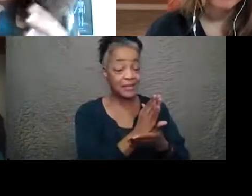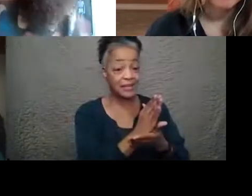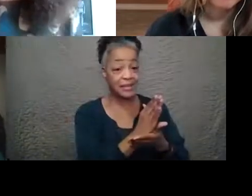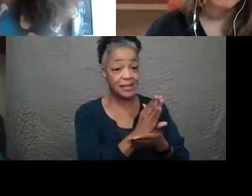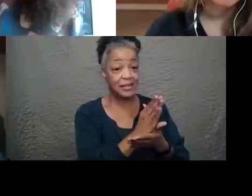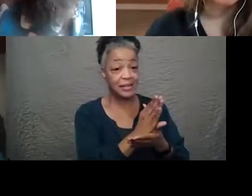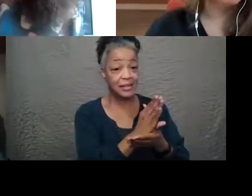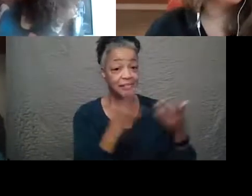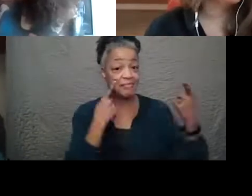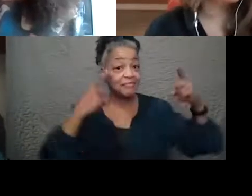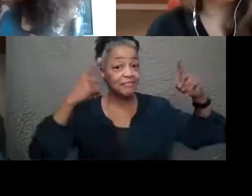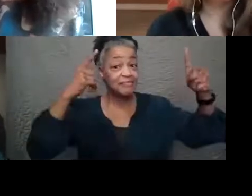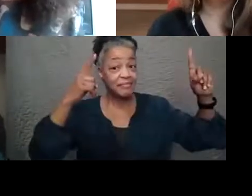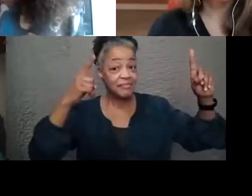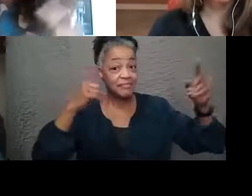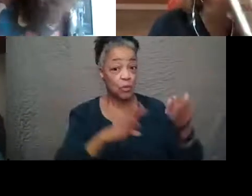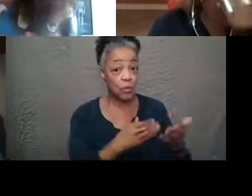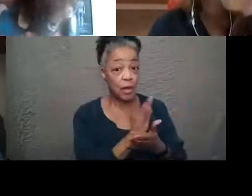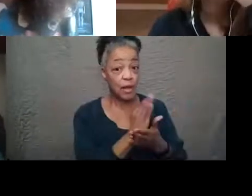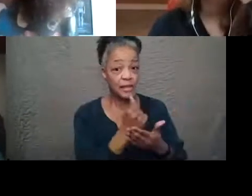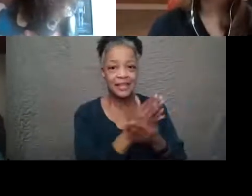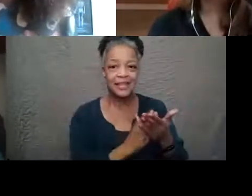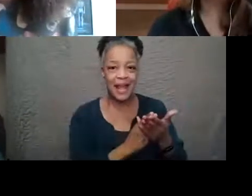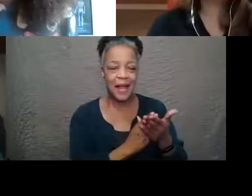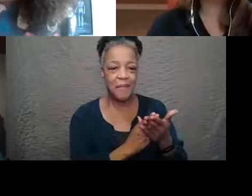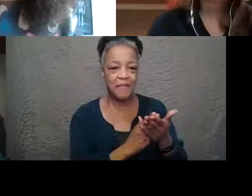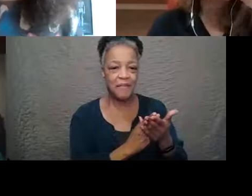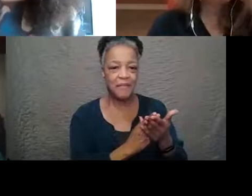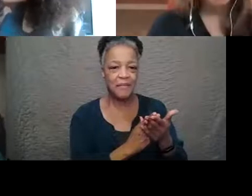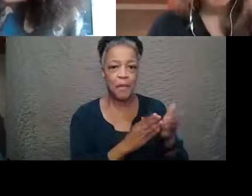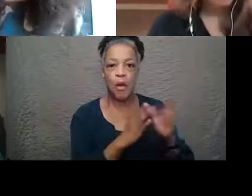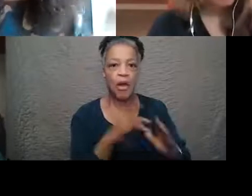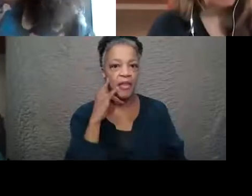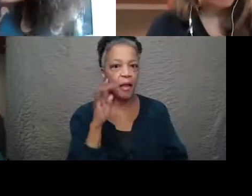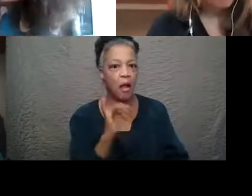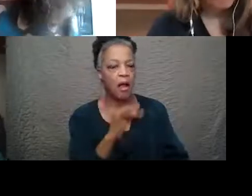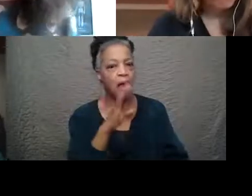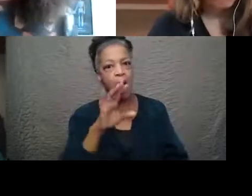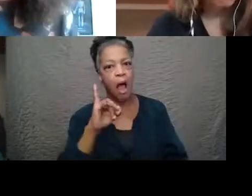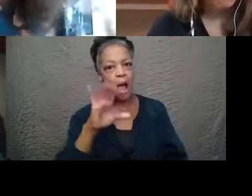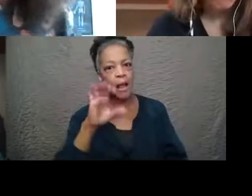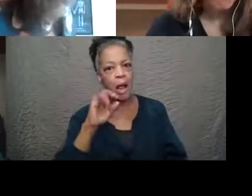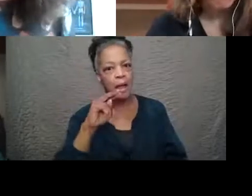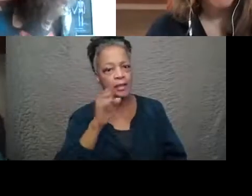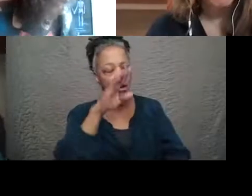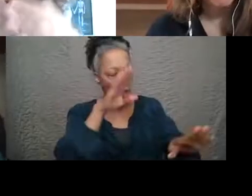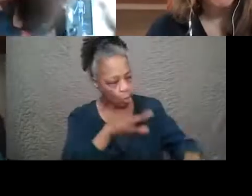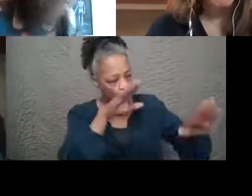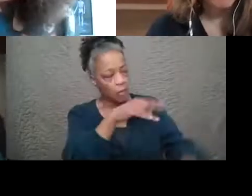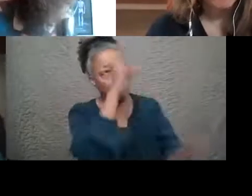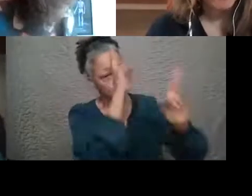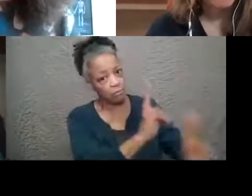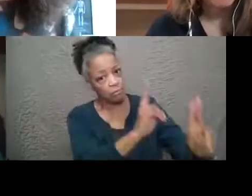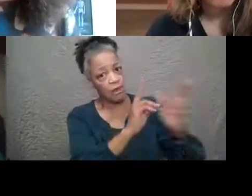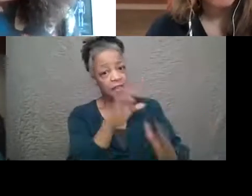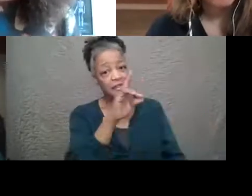they attained success. Some of them are considered, you know, icons, not just of the disability community, but